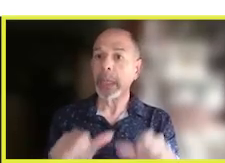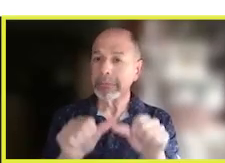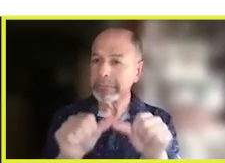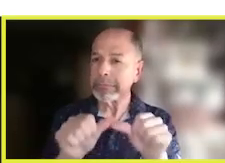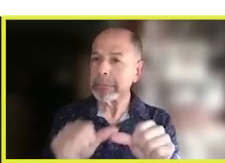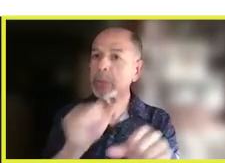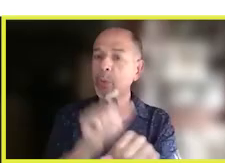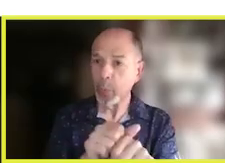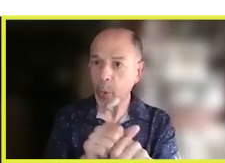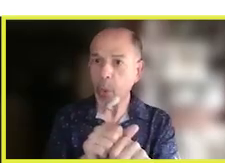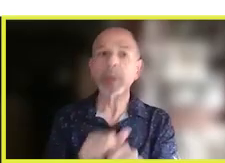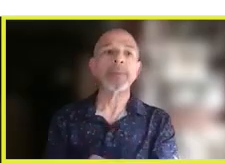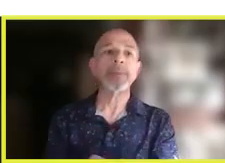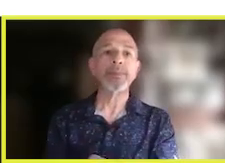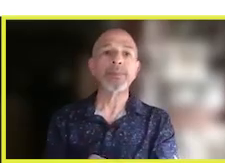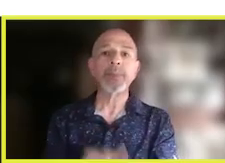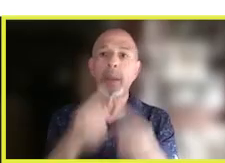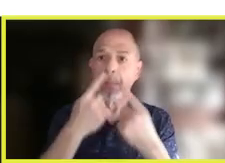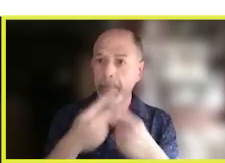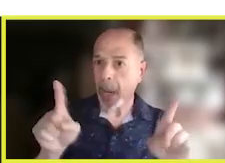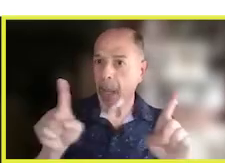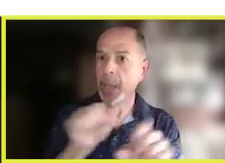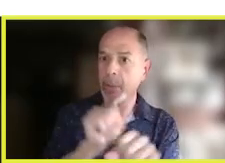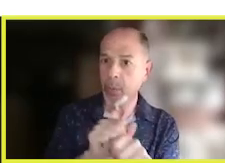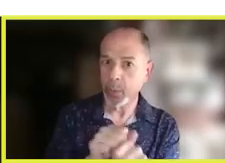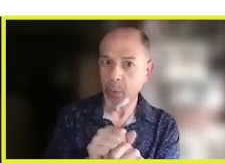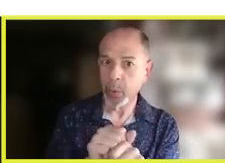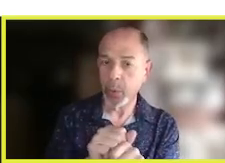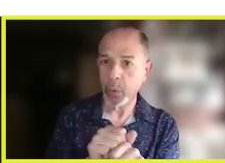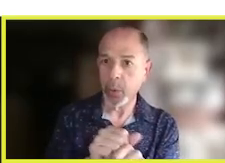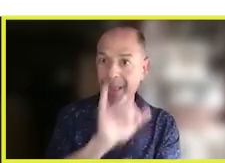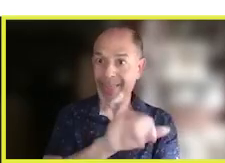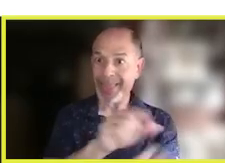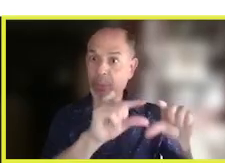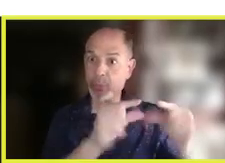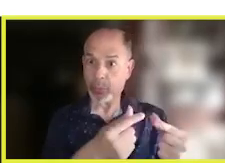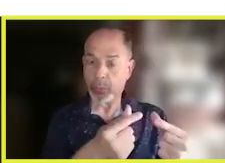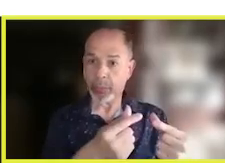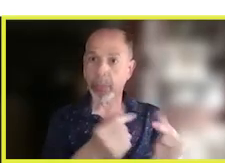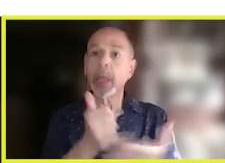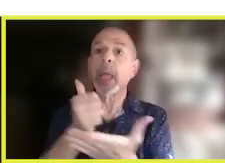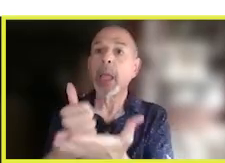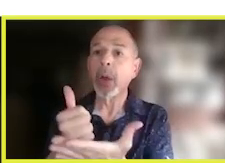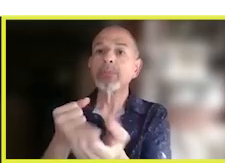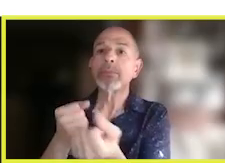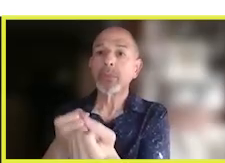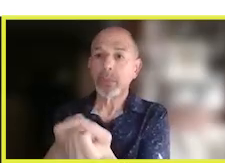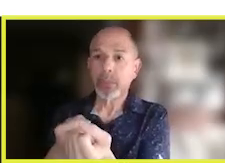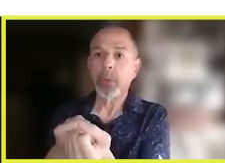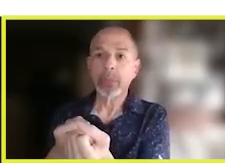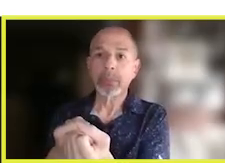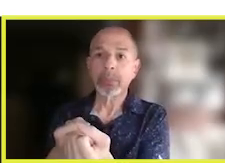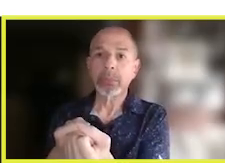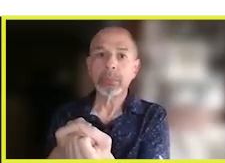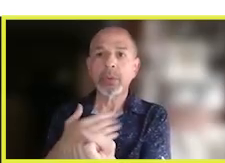and especially want people who hire their own DSPs. If you want to join or learn more, you